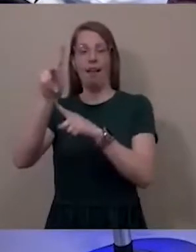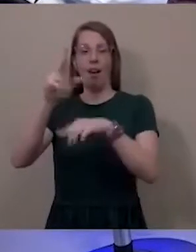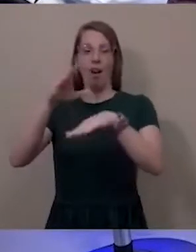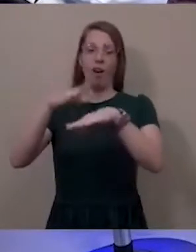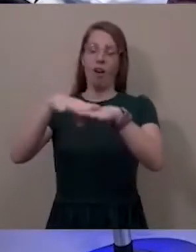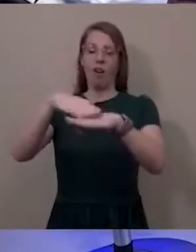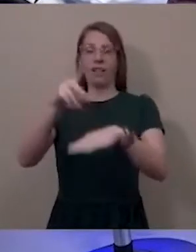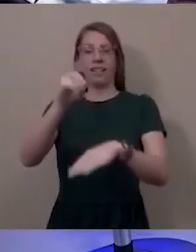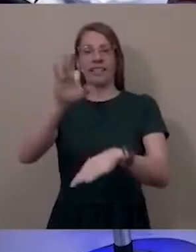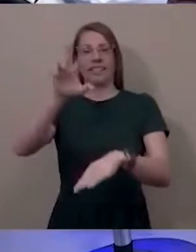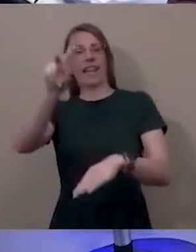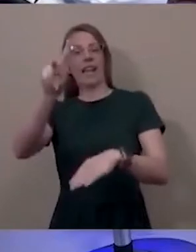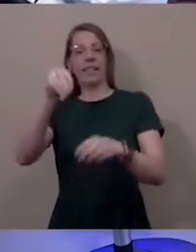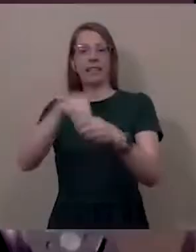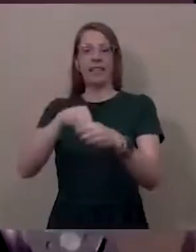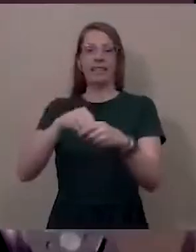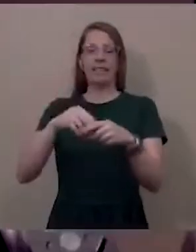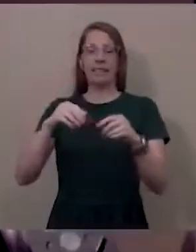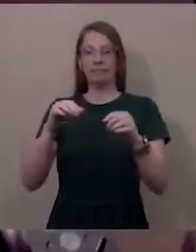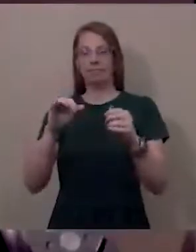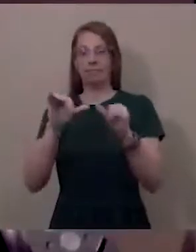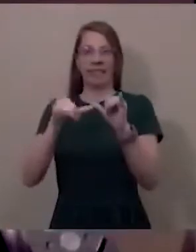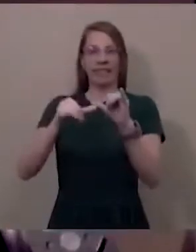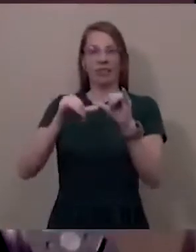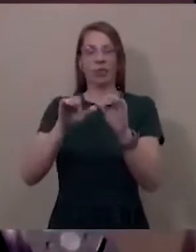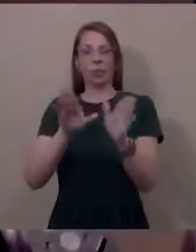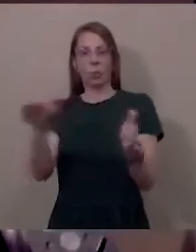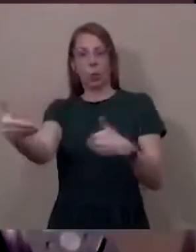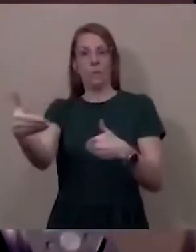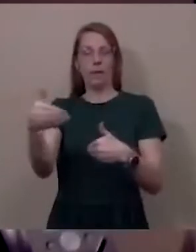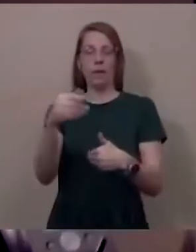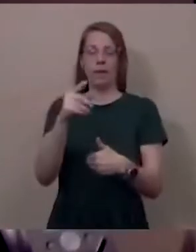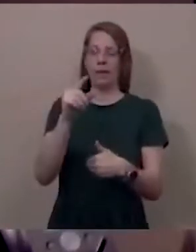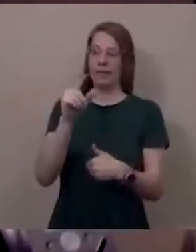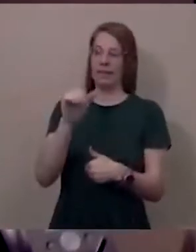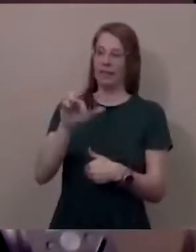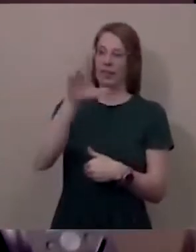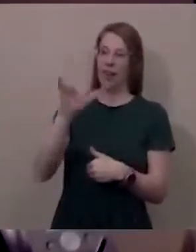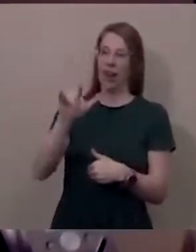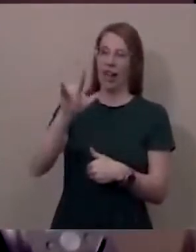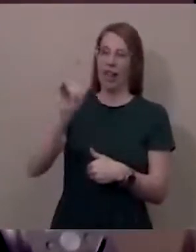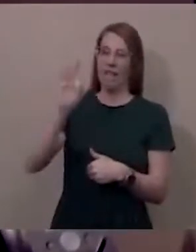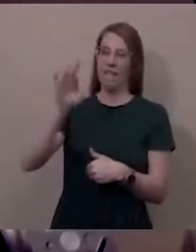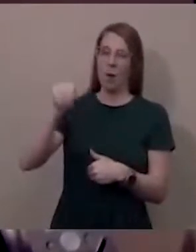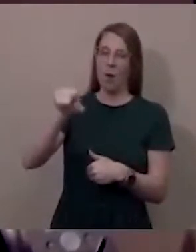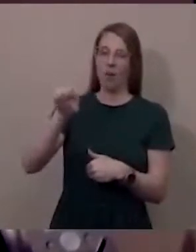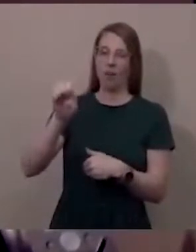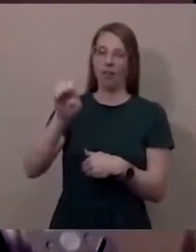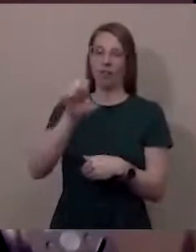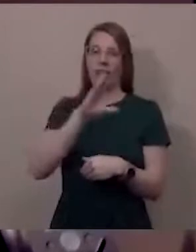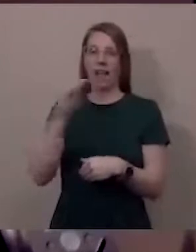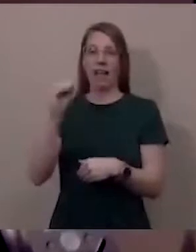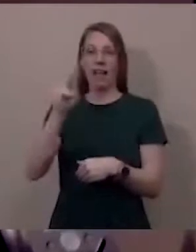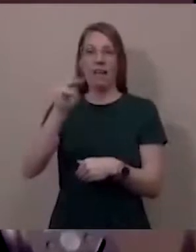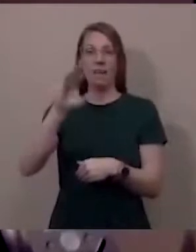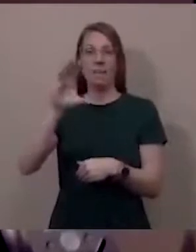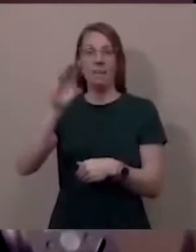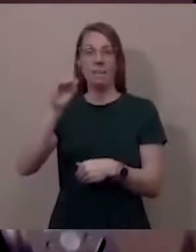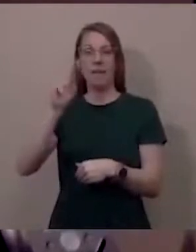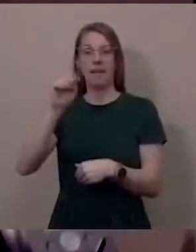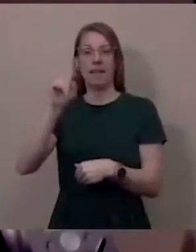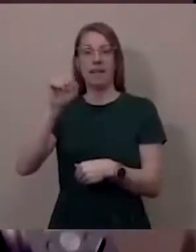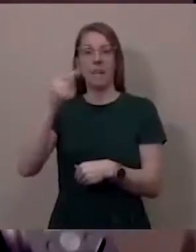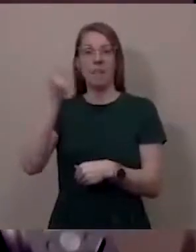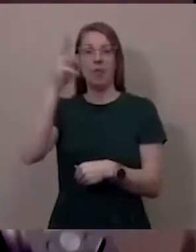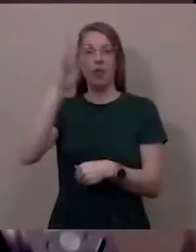Enterprise. I'm actually in the engine room, and I've got Jordy LaForge and Montgomery Scott. They have flipped this place. They look